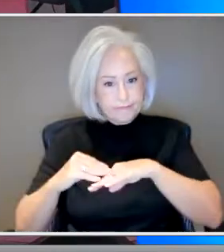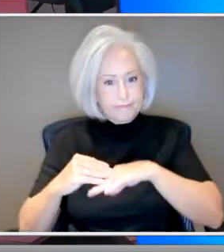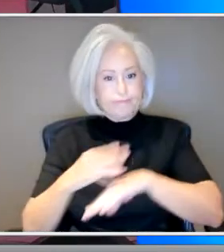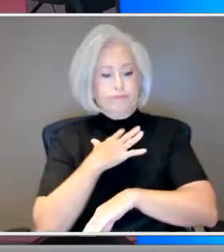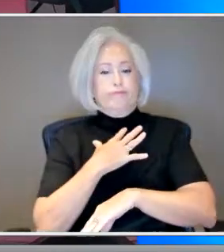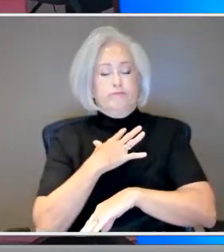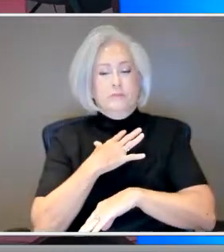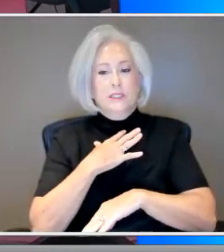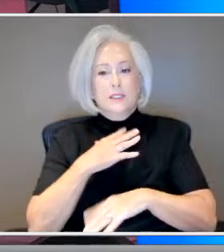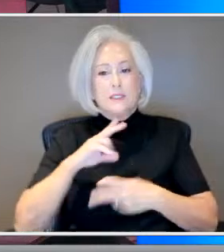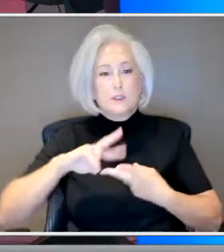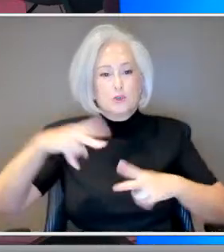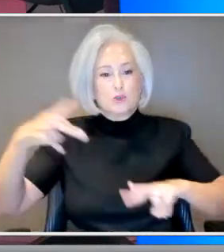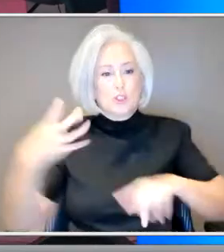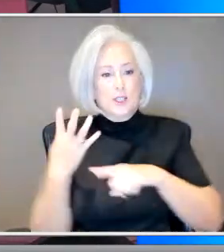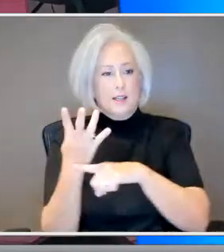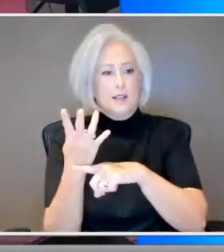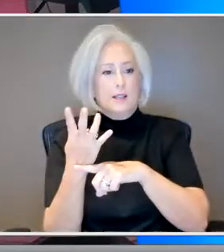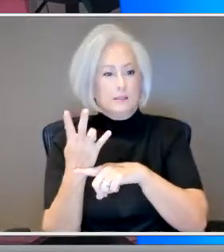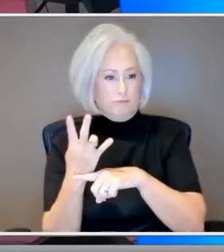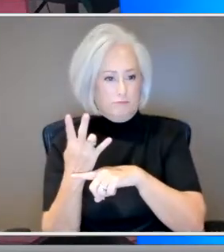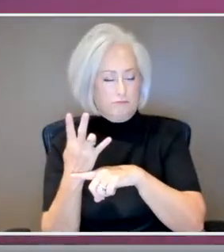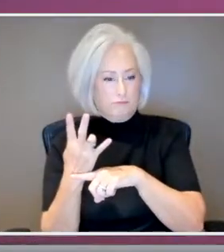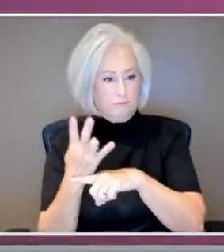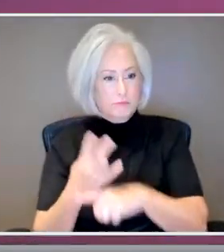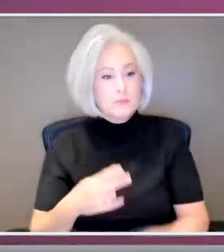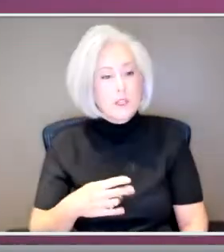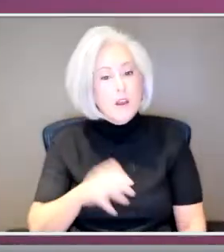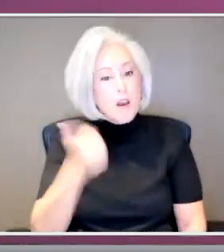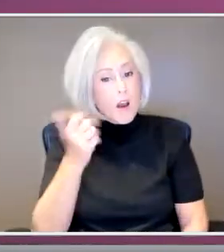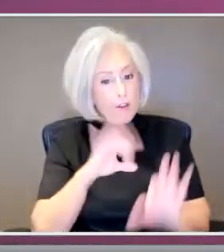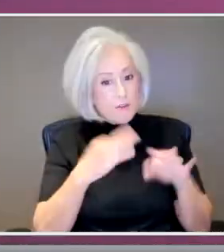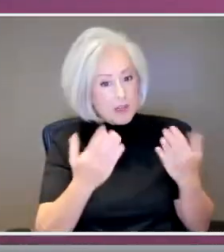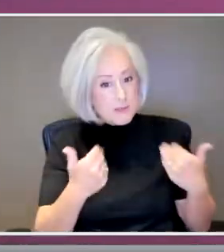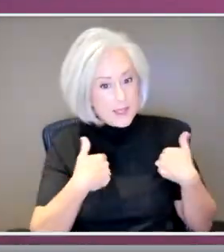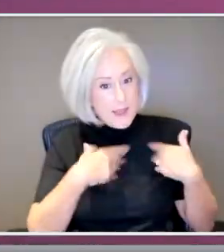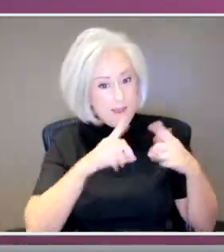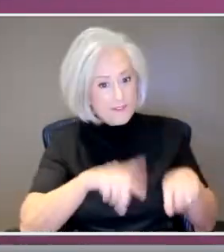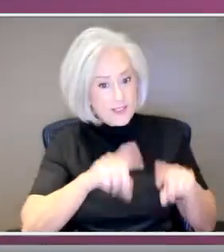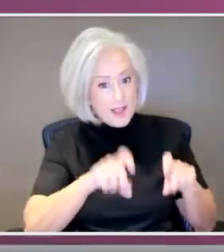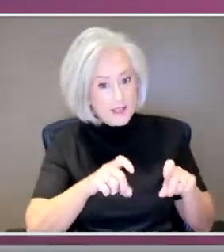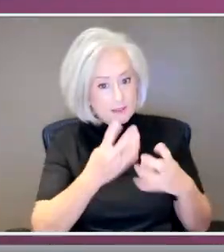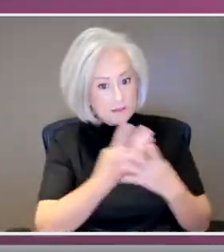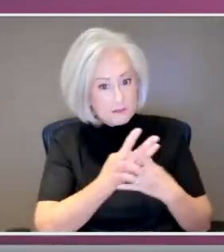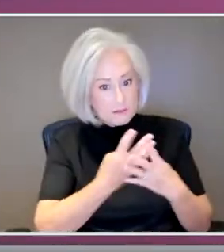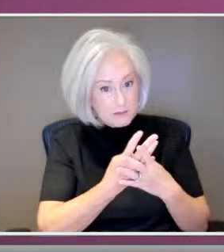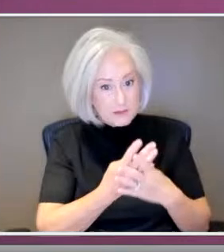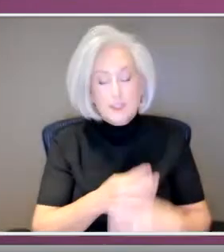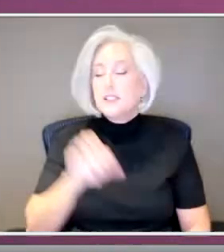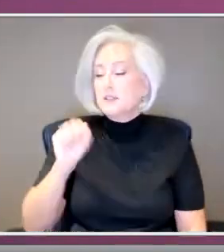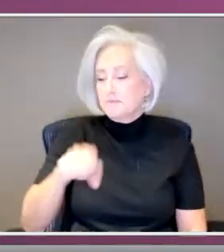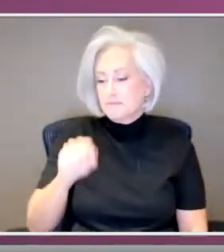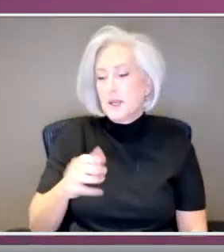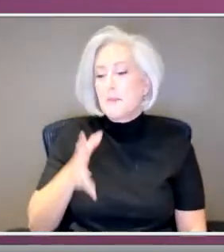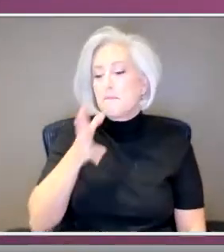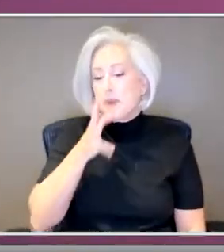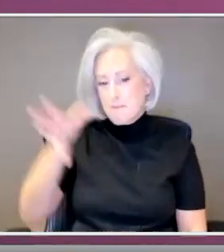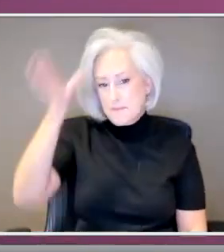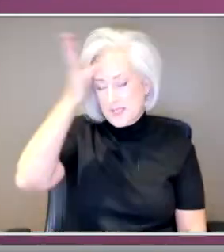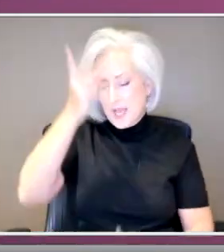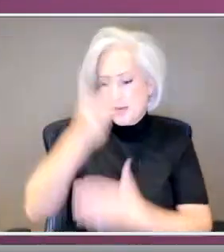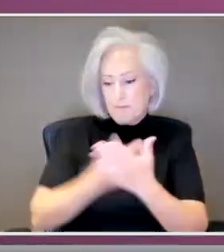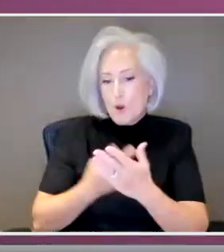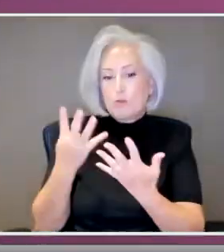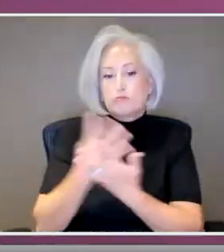family has gotten this kind of testing? Yeah. So when I got the genetic counseling done, my mom and my dad both got tested, and it